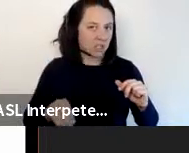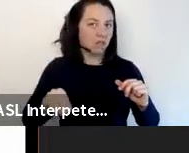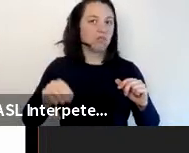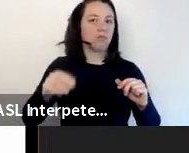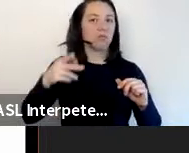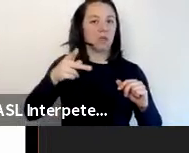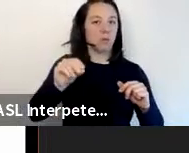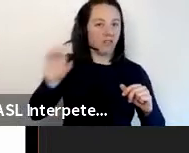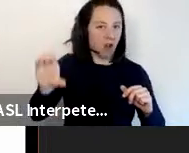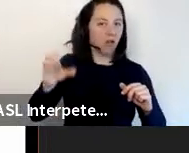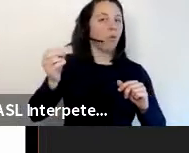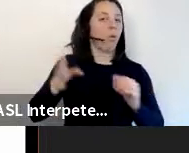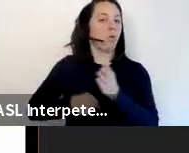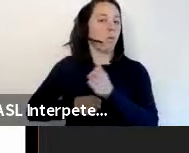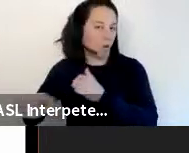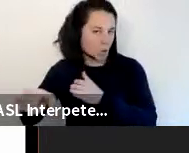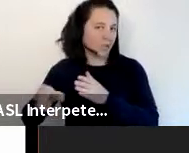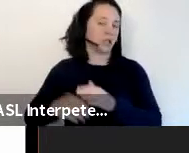minorities,